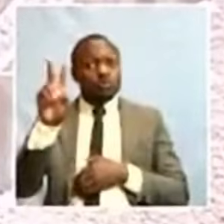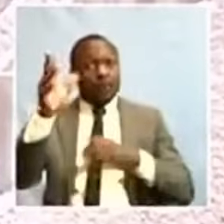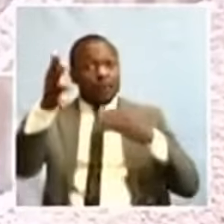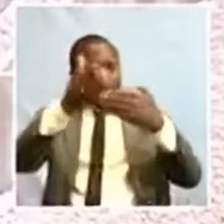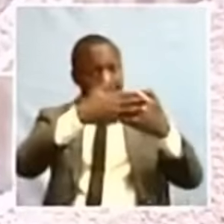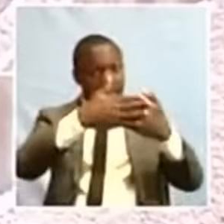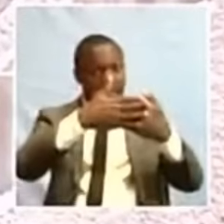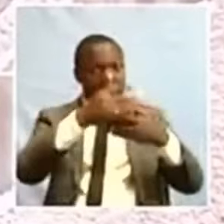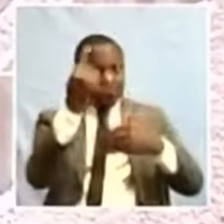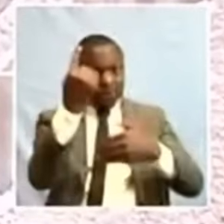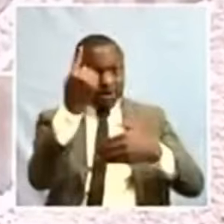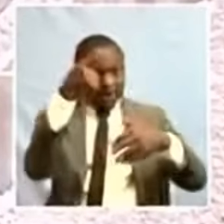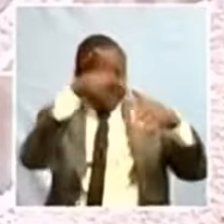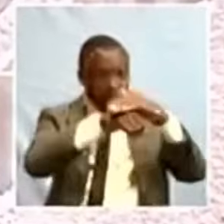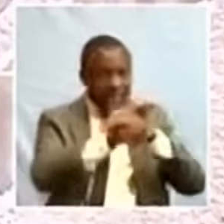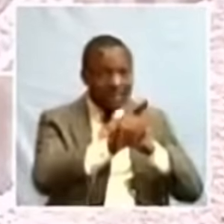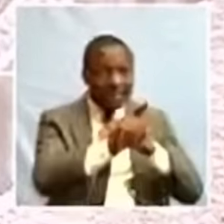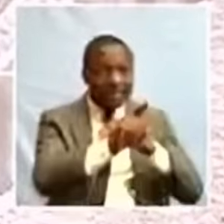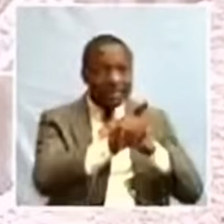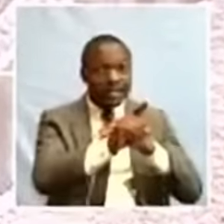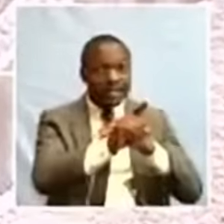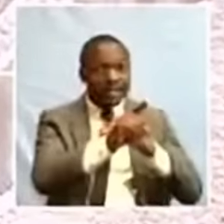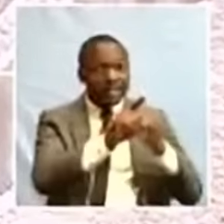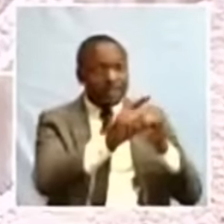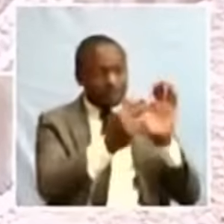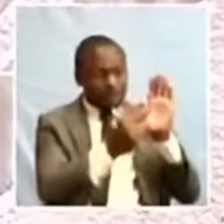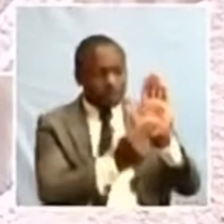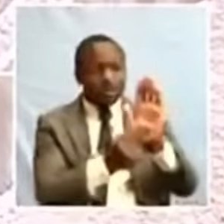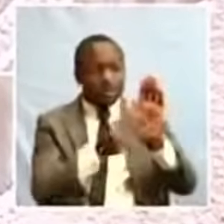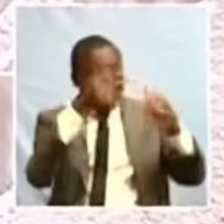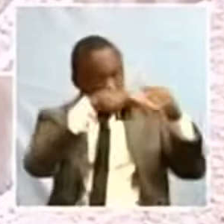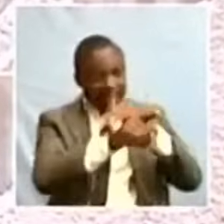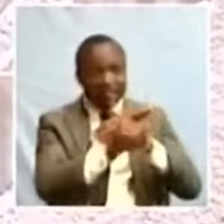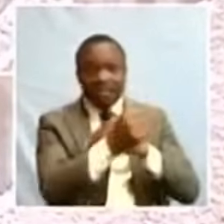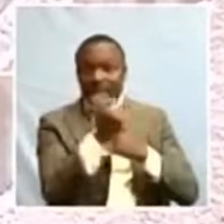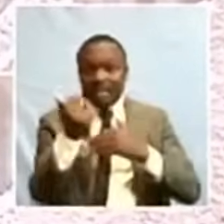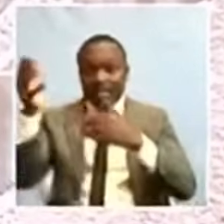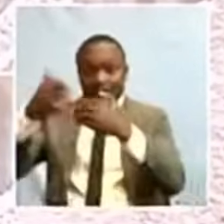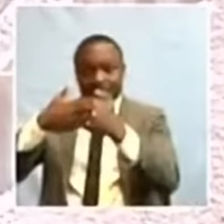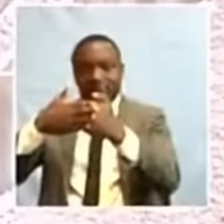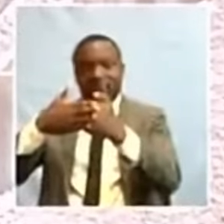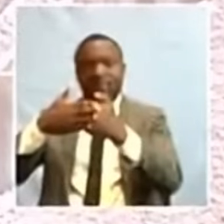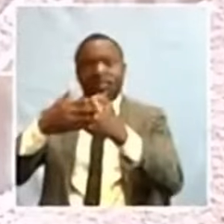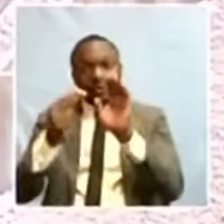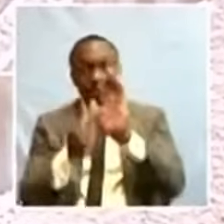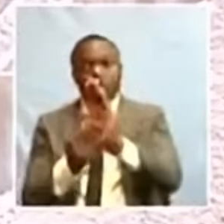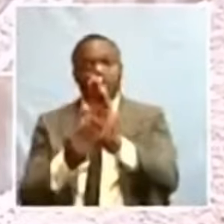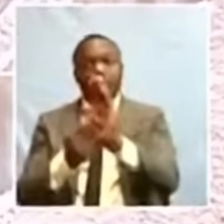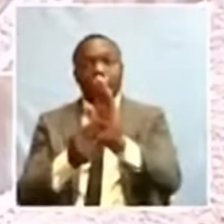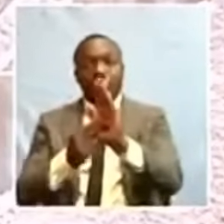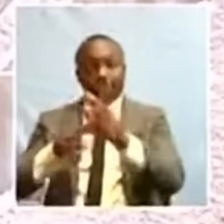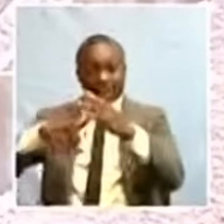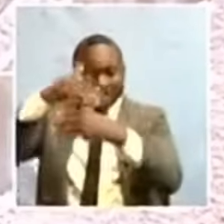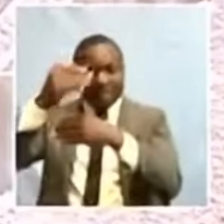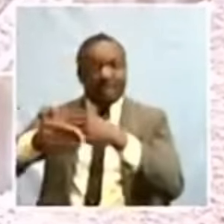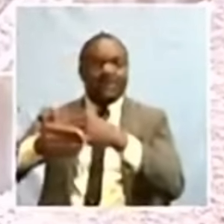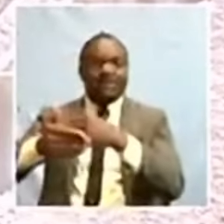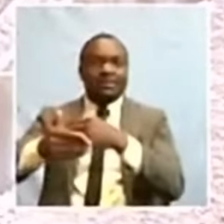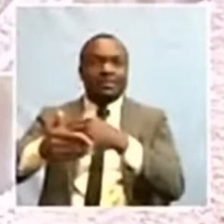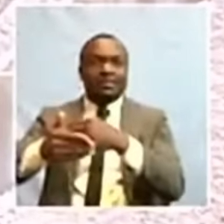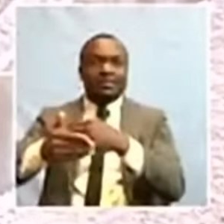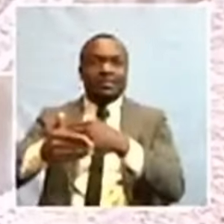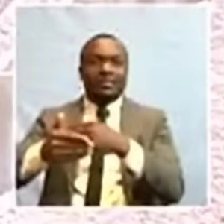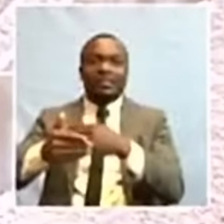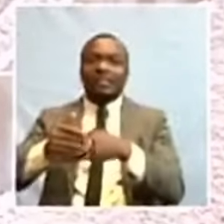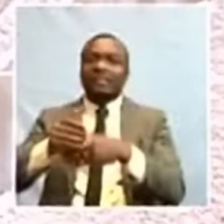One door is entry, written entry. One door is written exit. Oh, the Honourable Member, don't